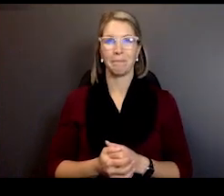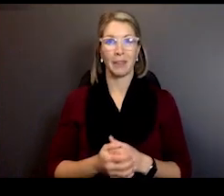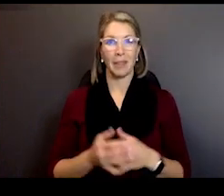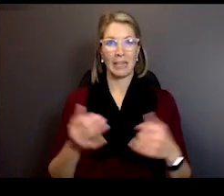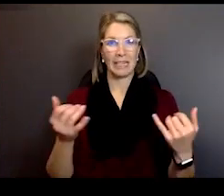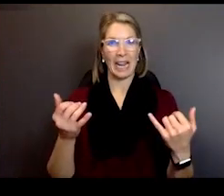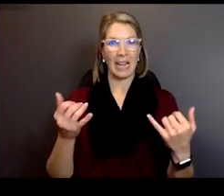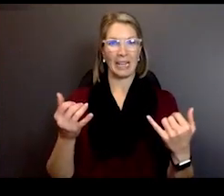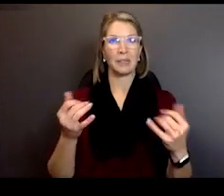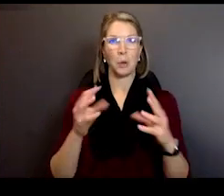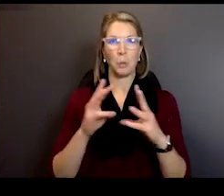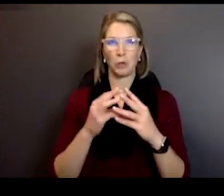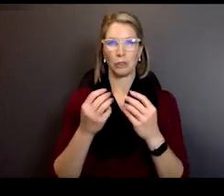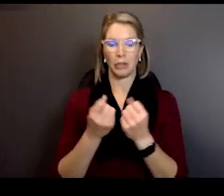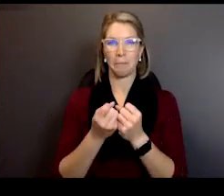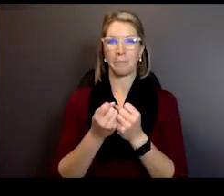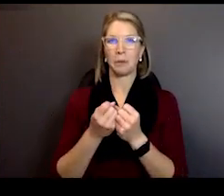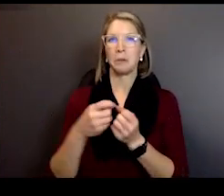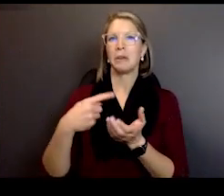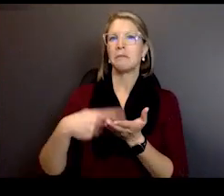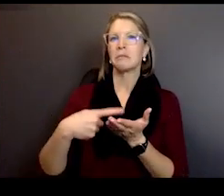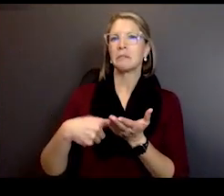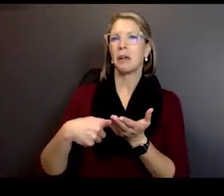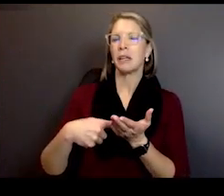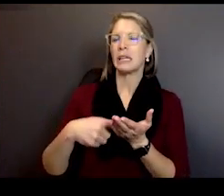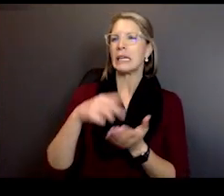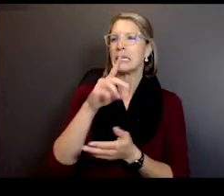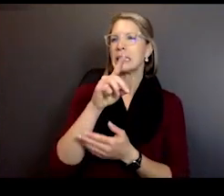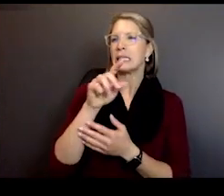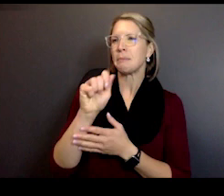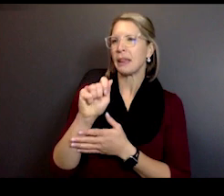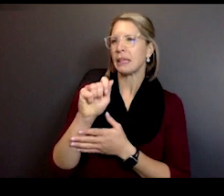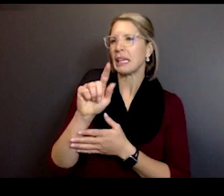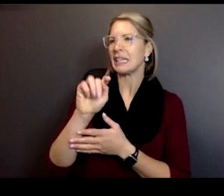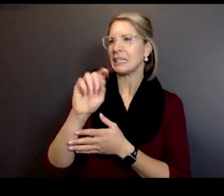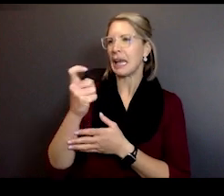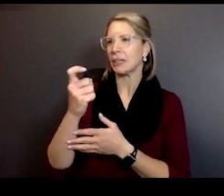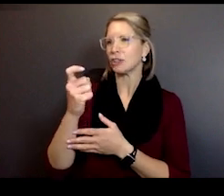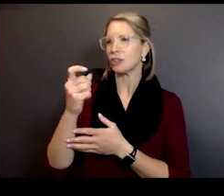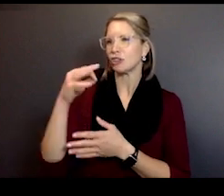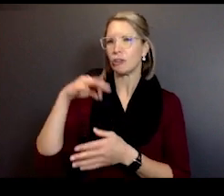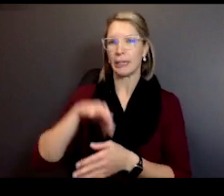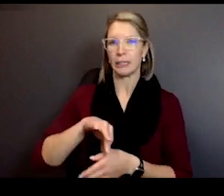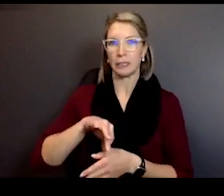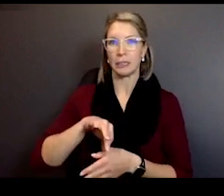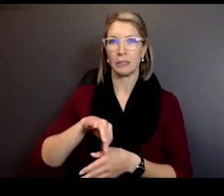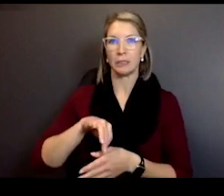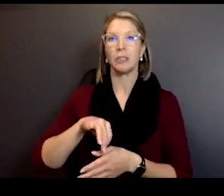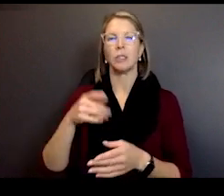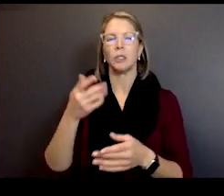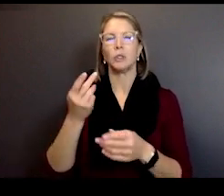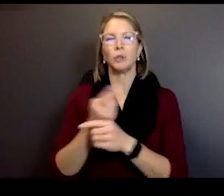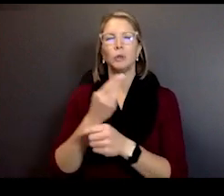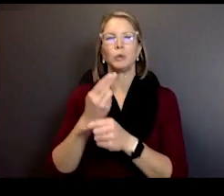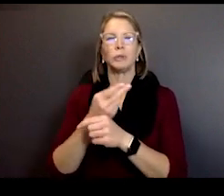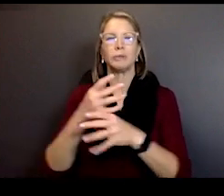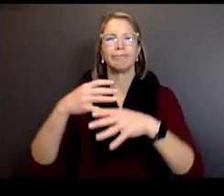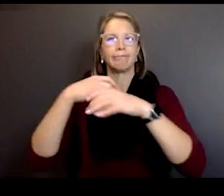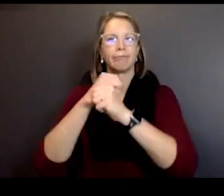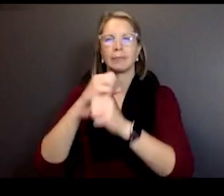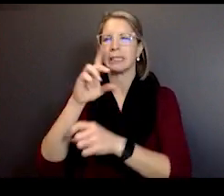In today's webinar, we will give an overview of the disability tax credit, or as we'll also refer to it, the